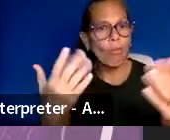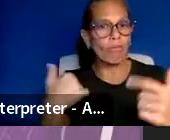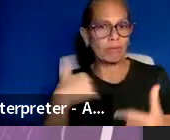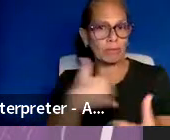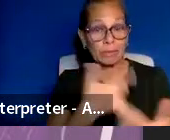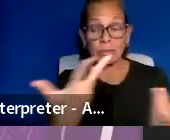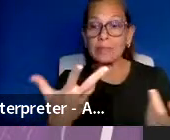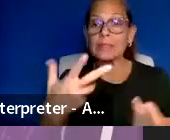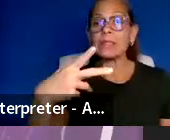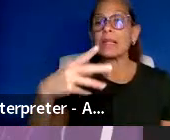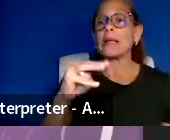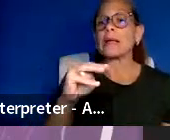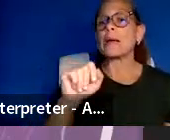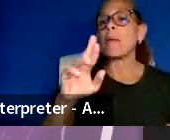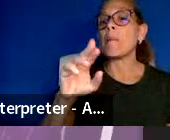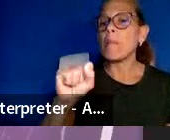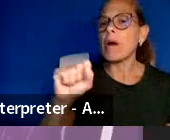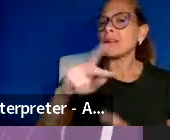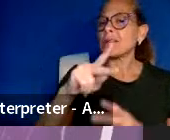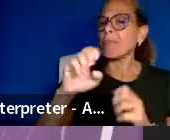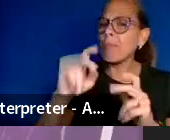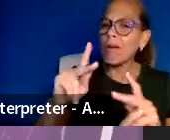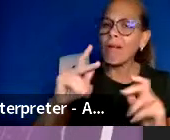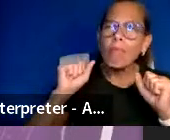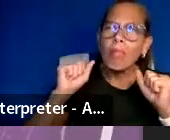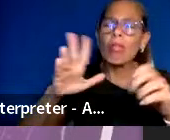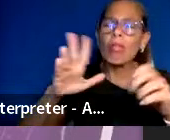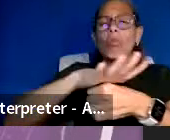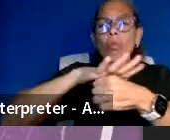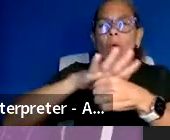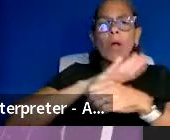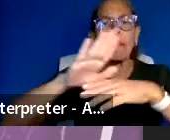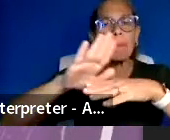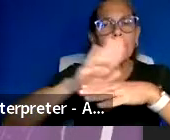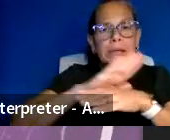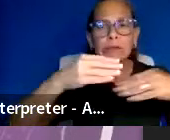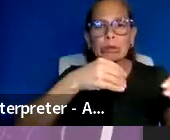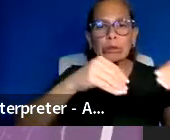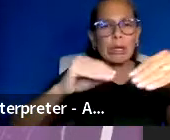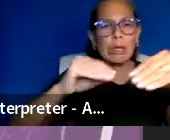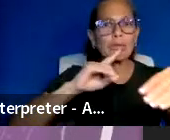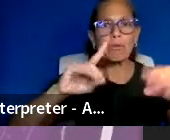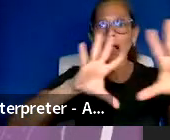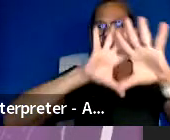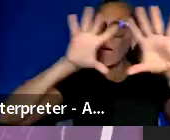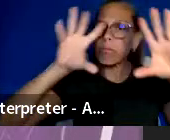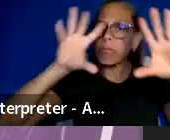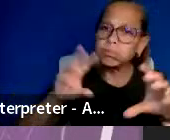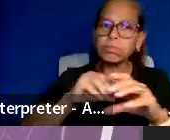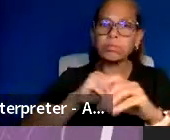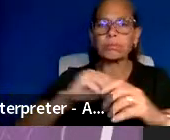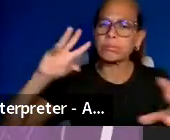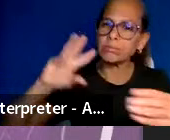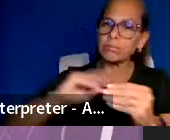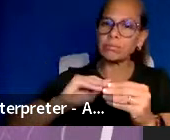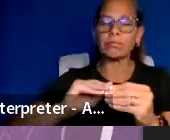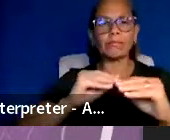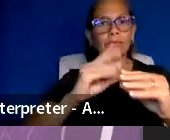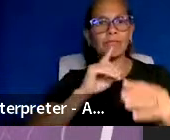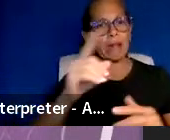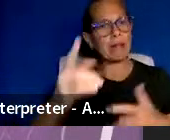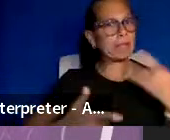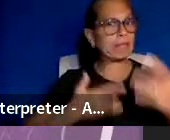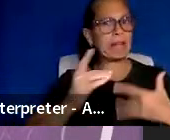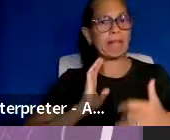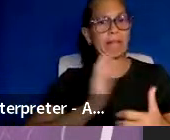mentioned, Morris Park is home to hundreds of local businesses and shops that embody the spirit of our community, and certainly